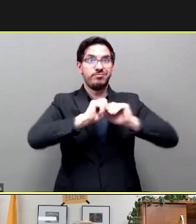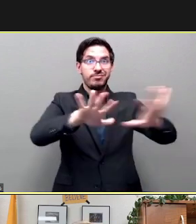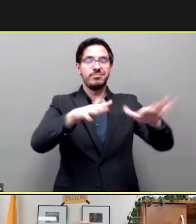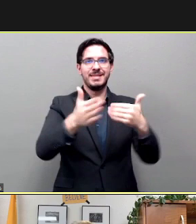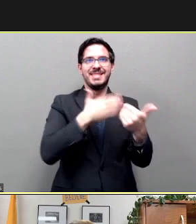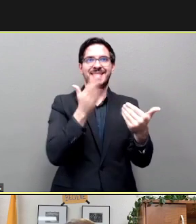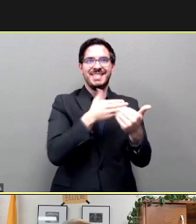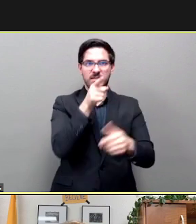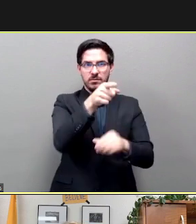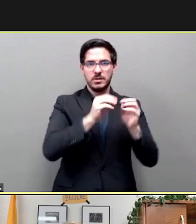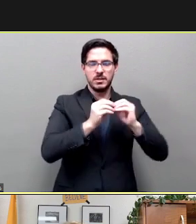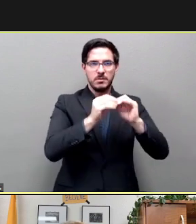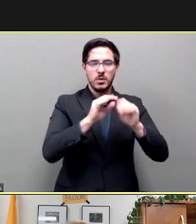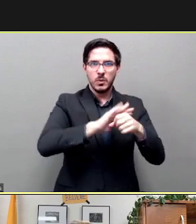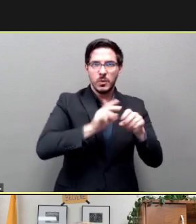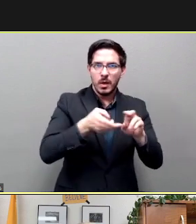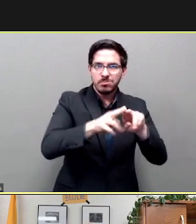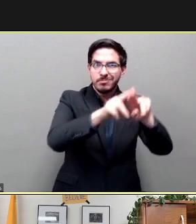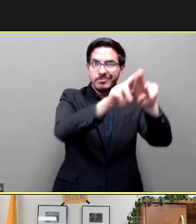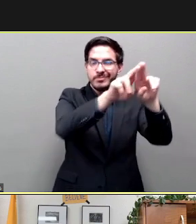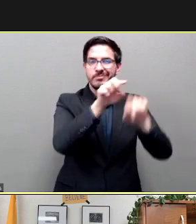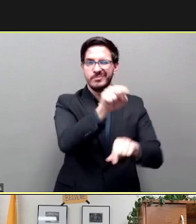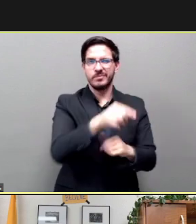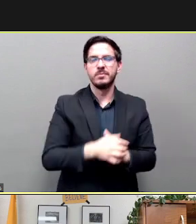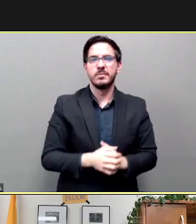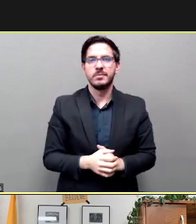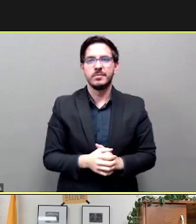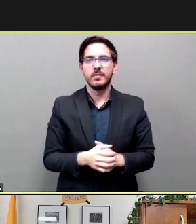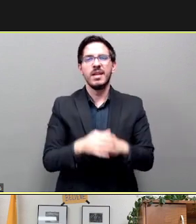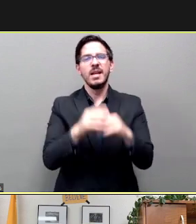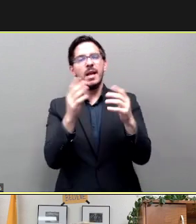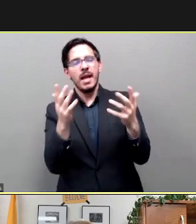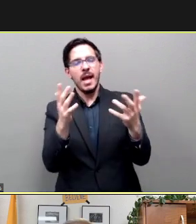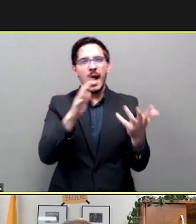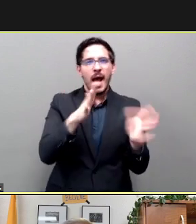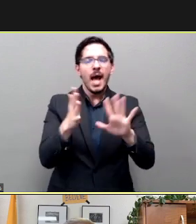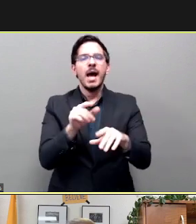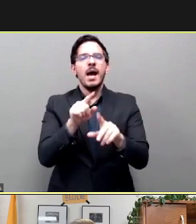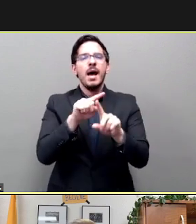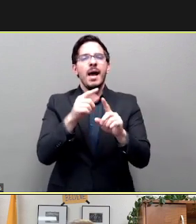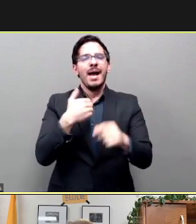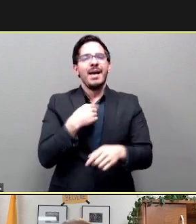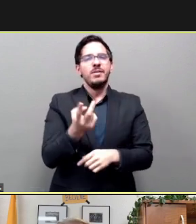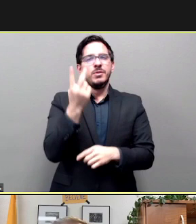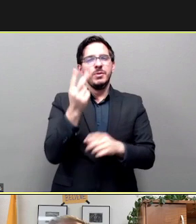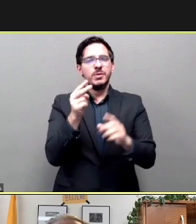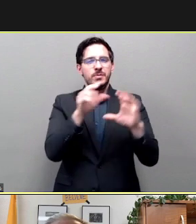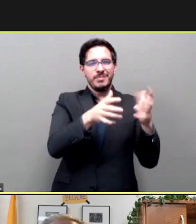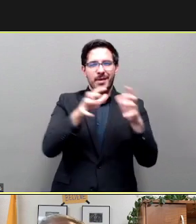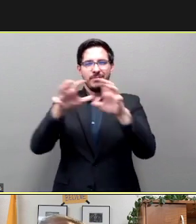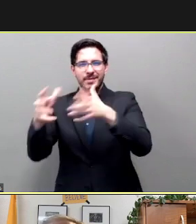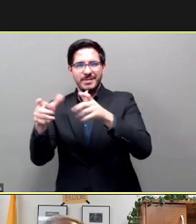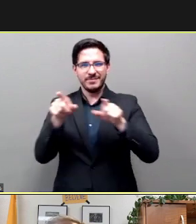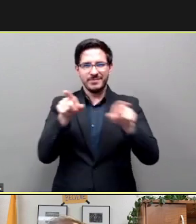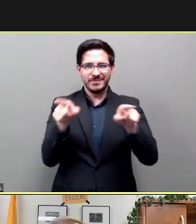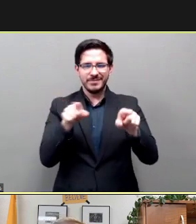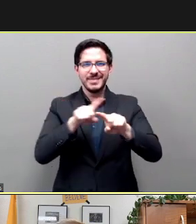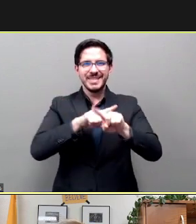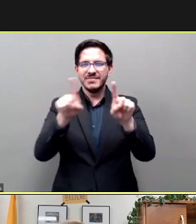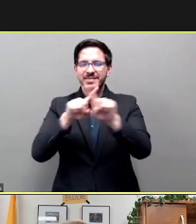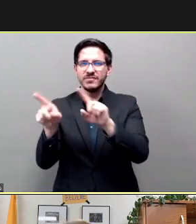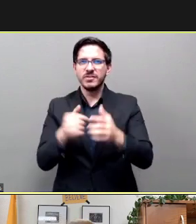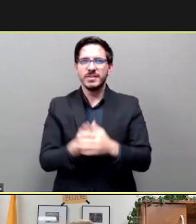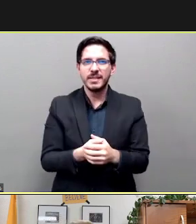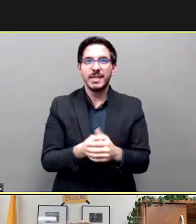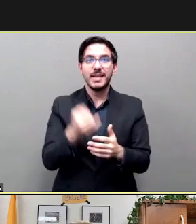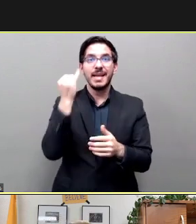there. However, this is a sort of a tale of two different populations, because if you look on the hospital side,